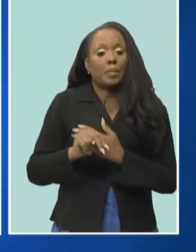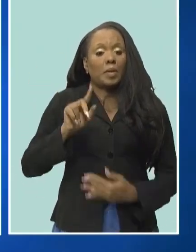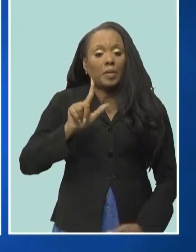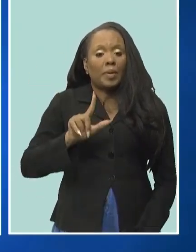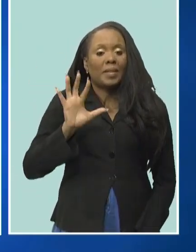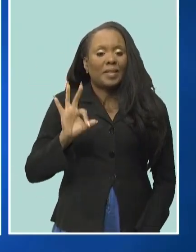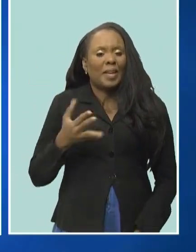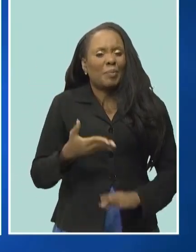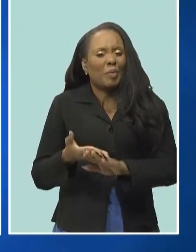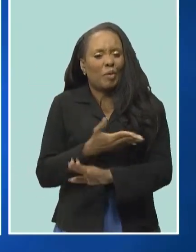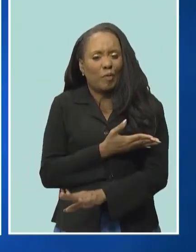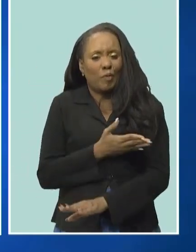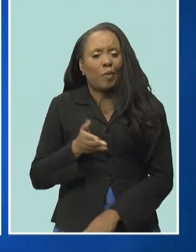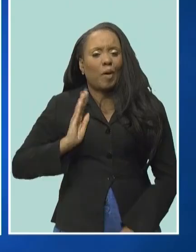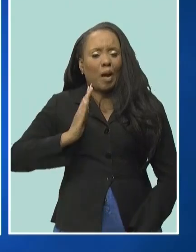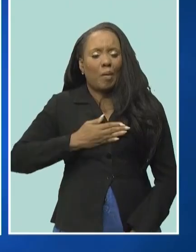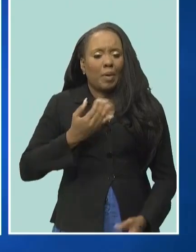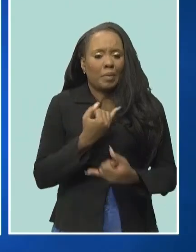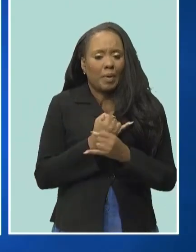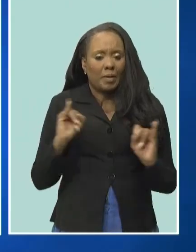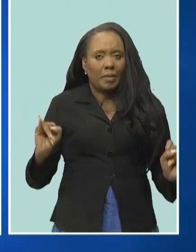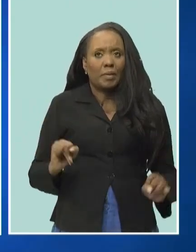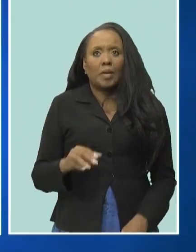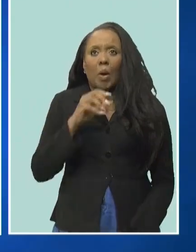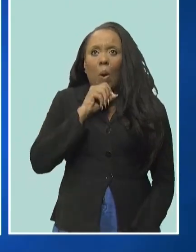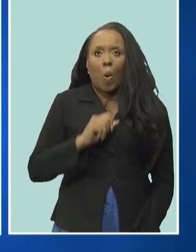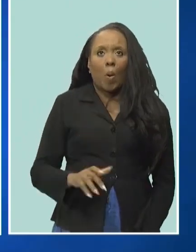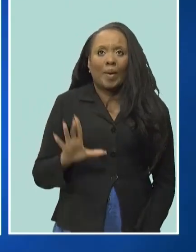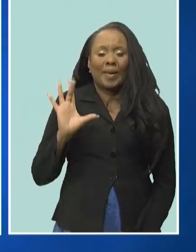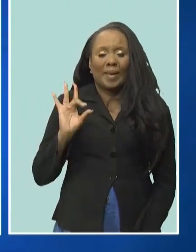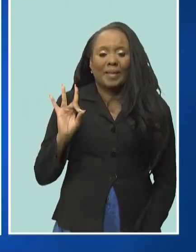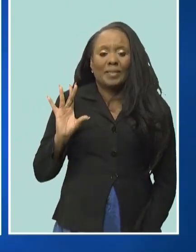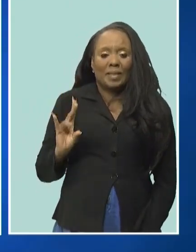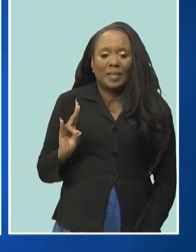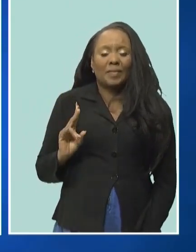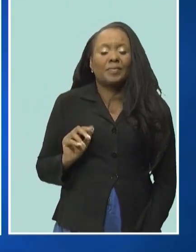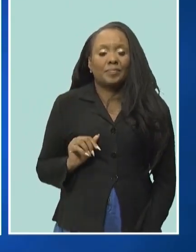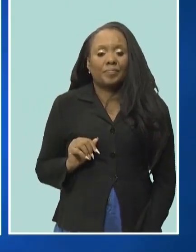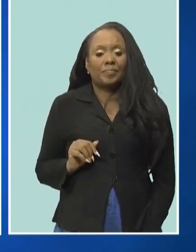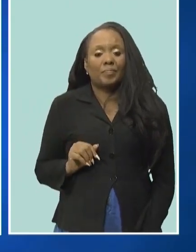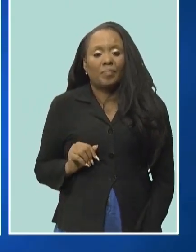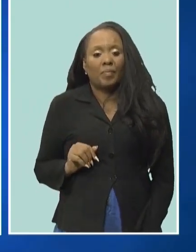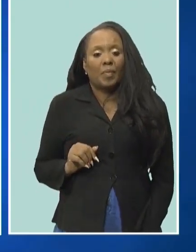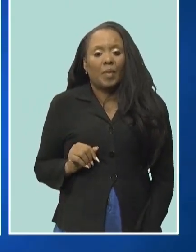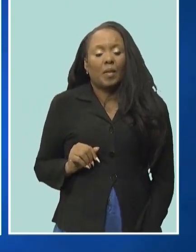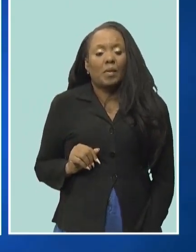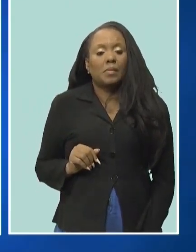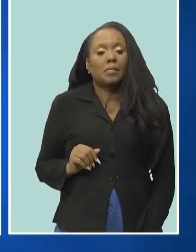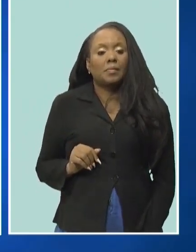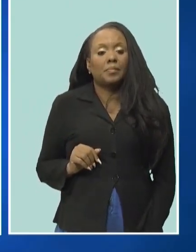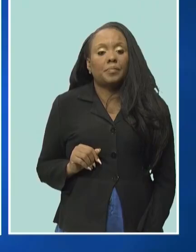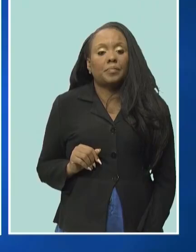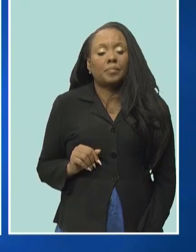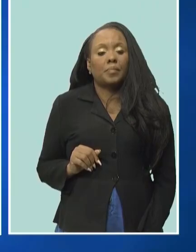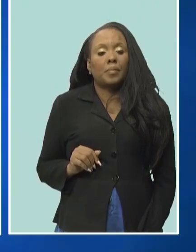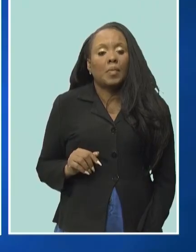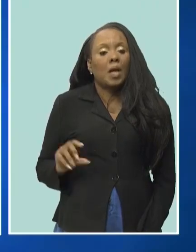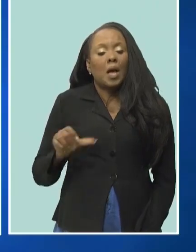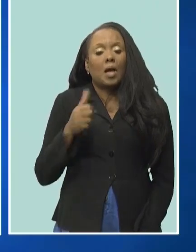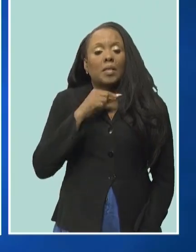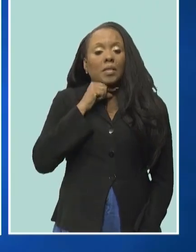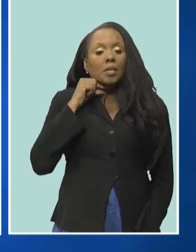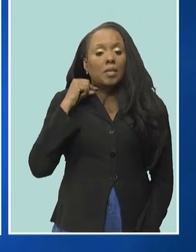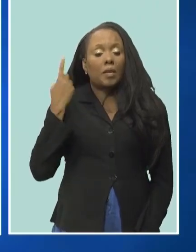of Barbados' independence. He was 87 years old. Delivering the homily, Vicar General of the Diocese of Bridgetown, Father Clement